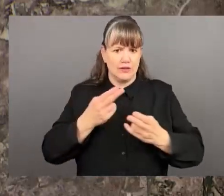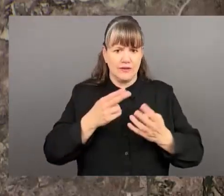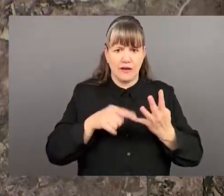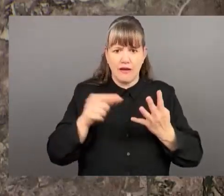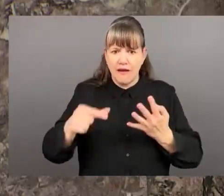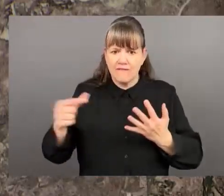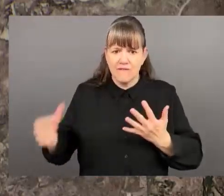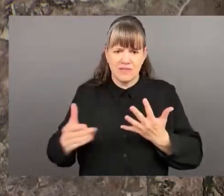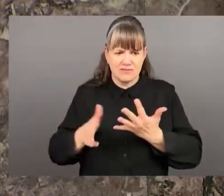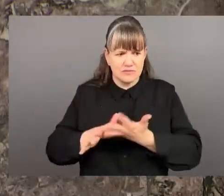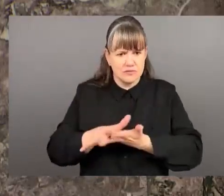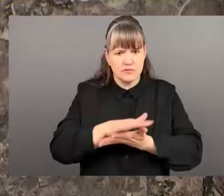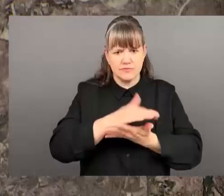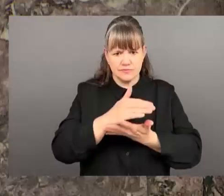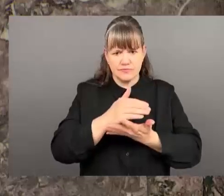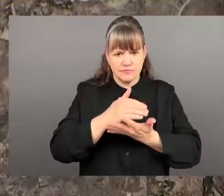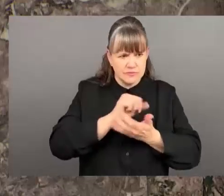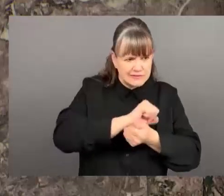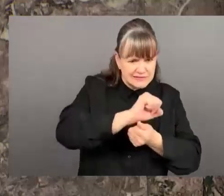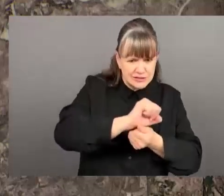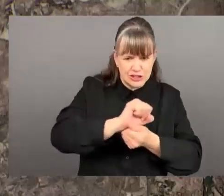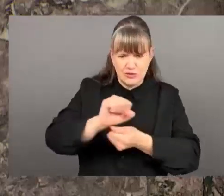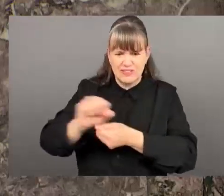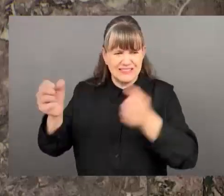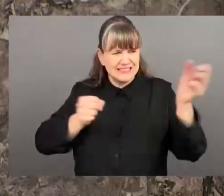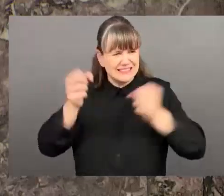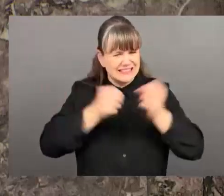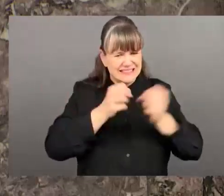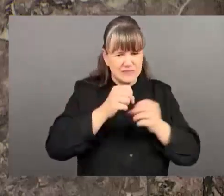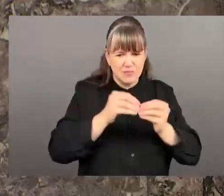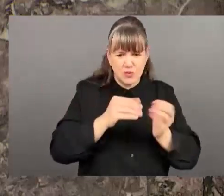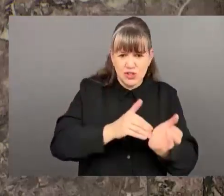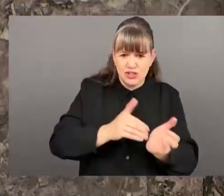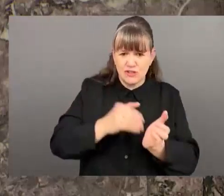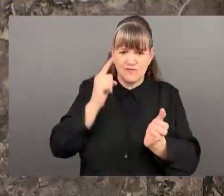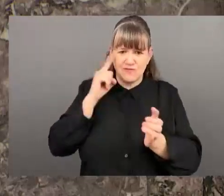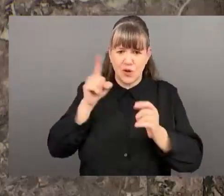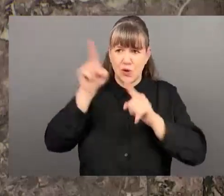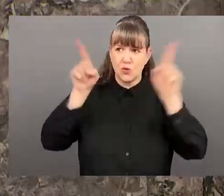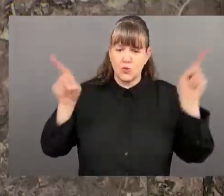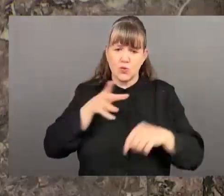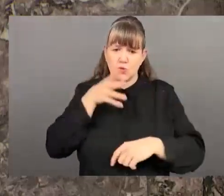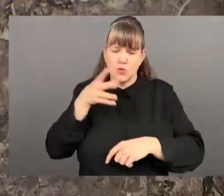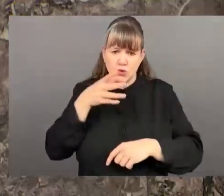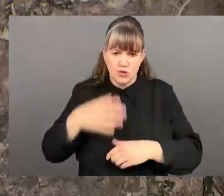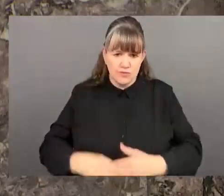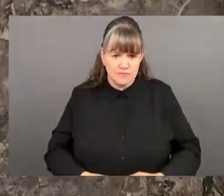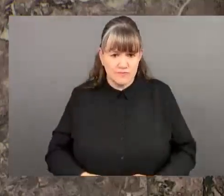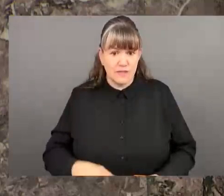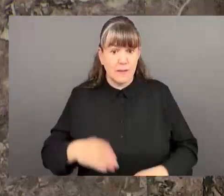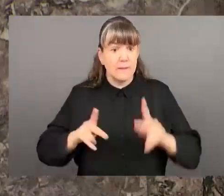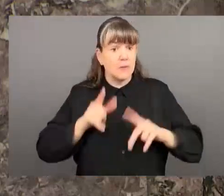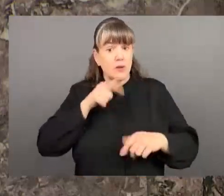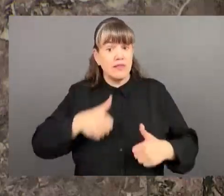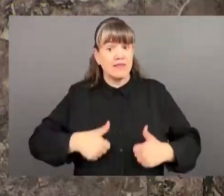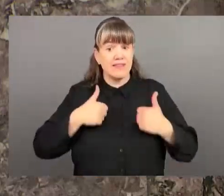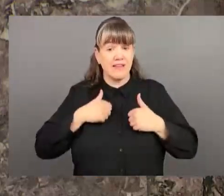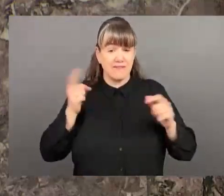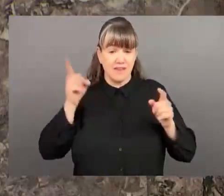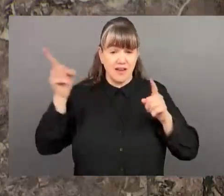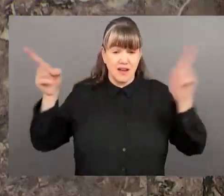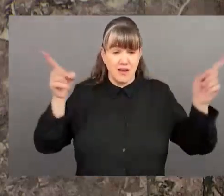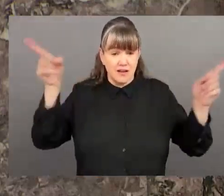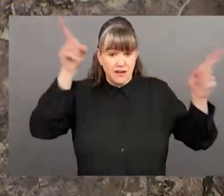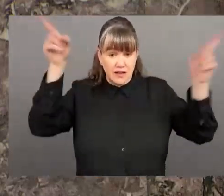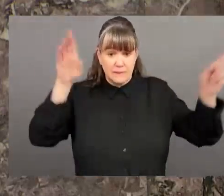healthcare workers to rural communities, because people living in British Columbia's rural communities deserve the same access to healthcare